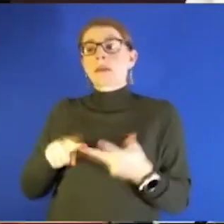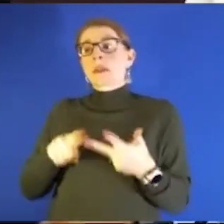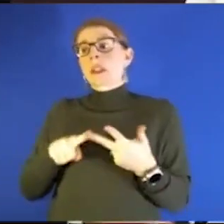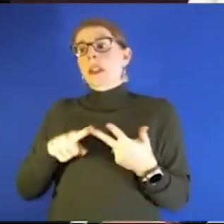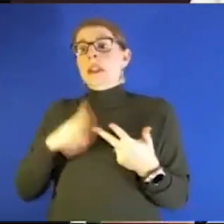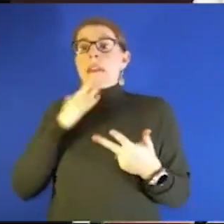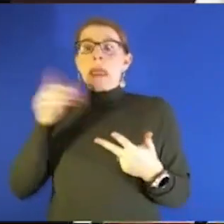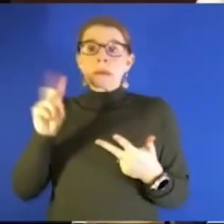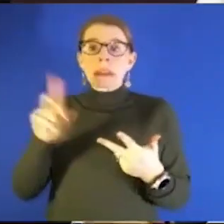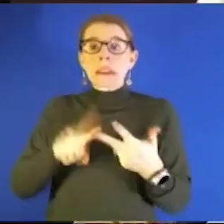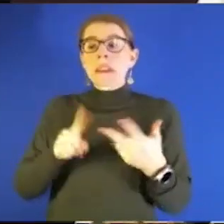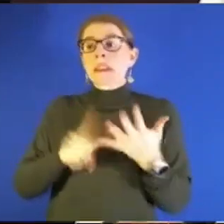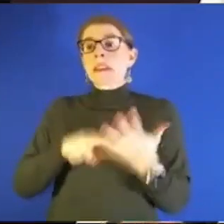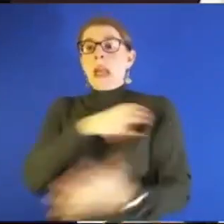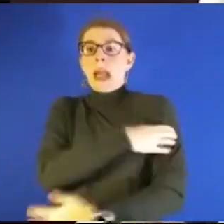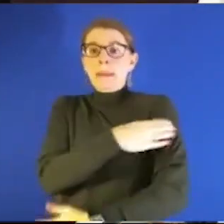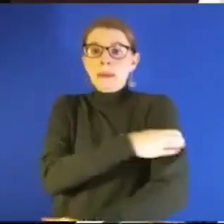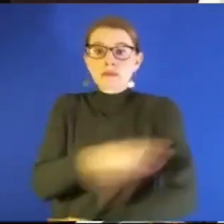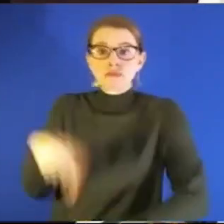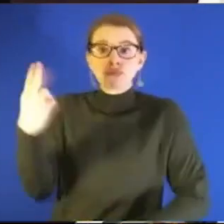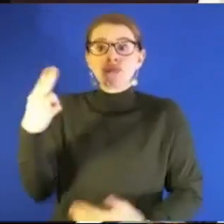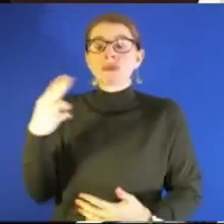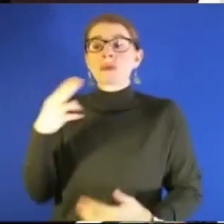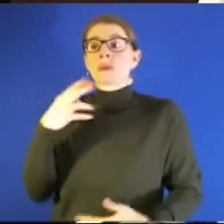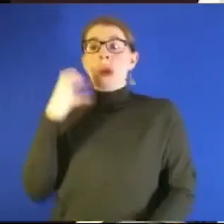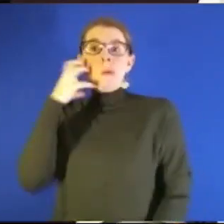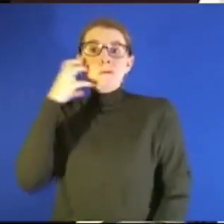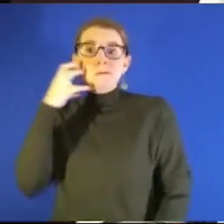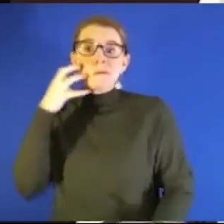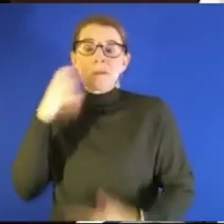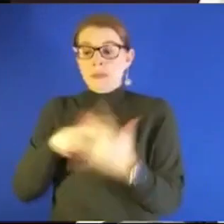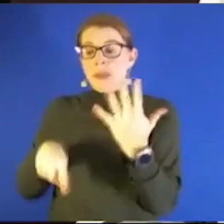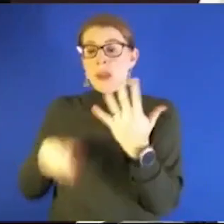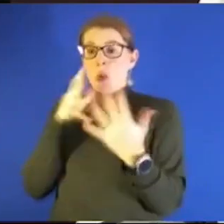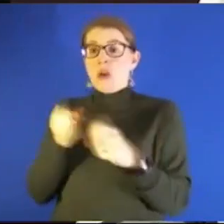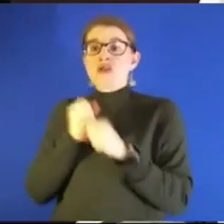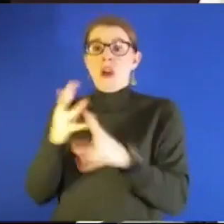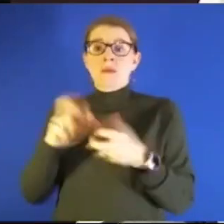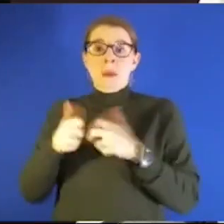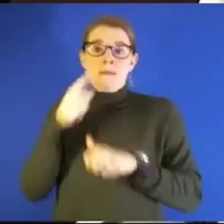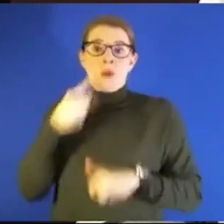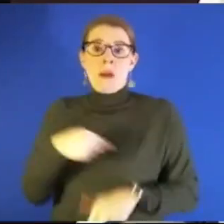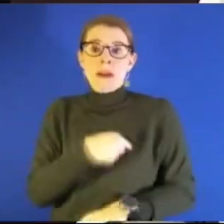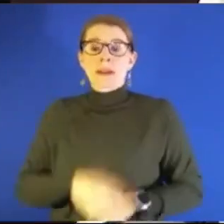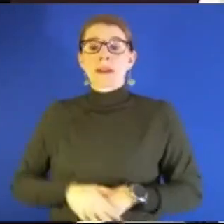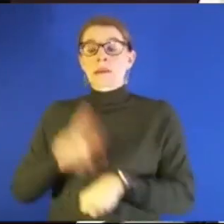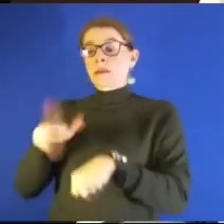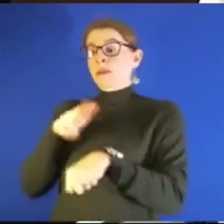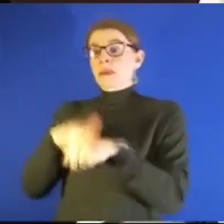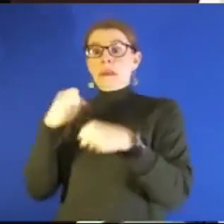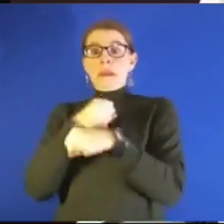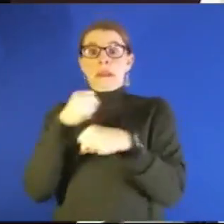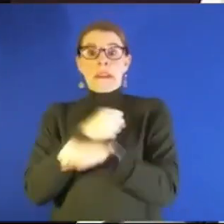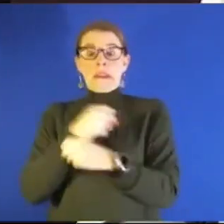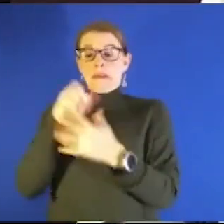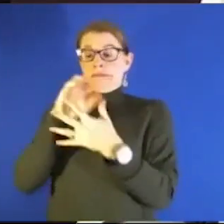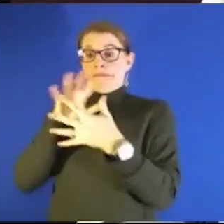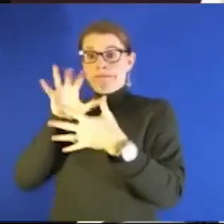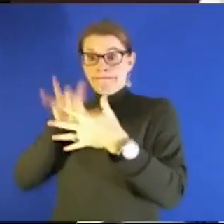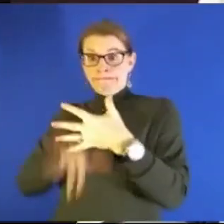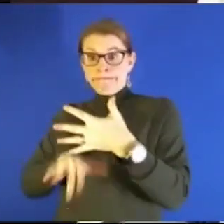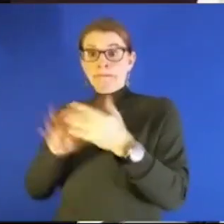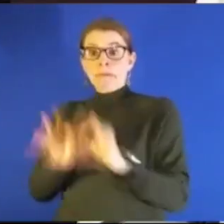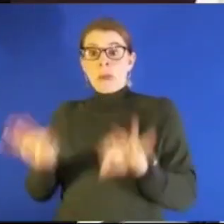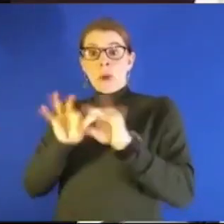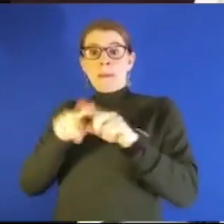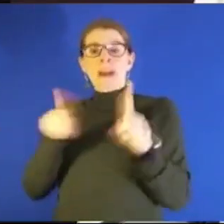hypertension, obesity, the things that we know are going to cause difficulties for us. So these national statistics are important. I wonder, though, where